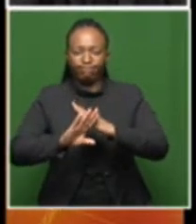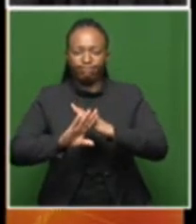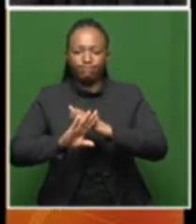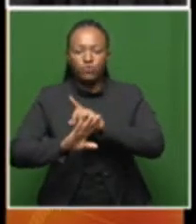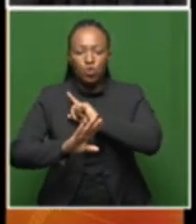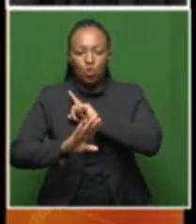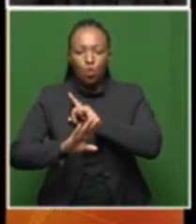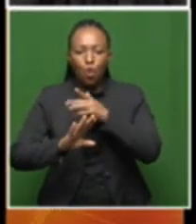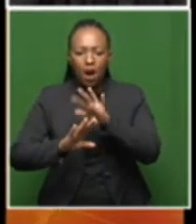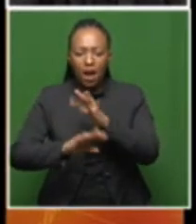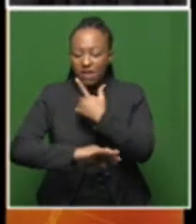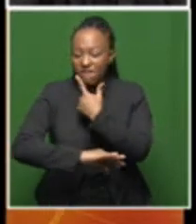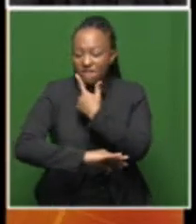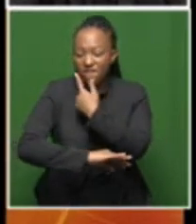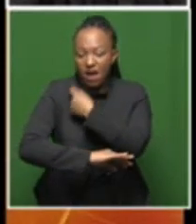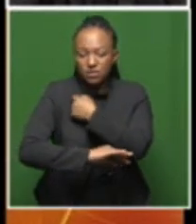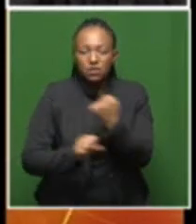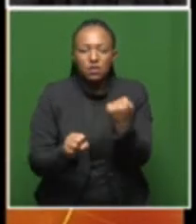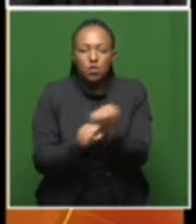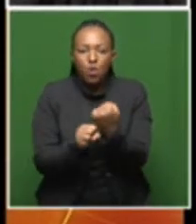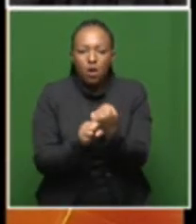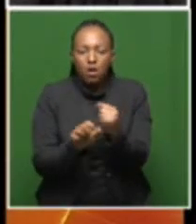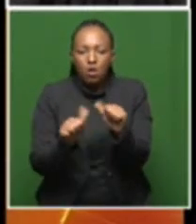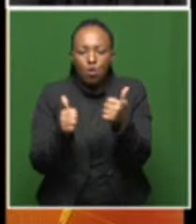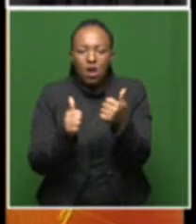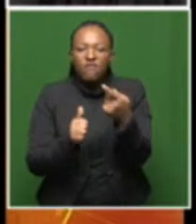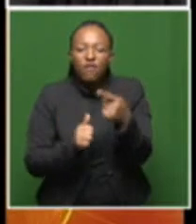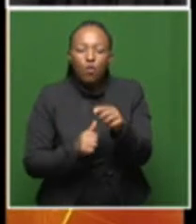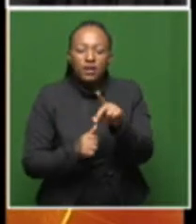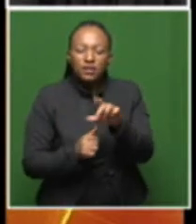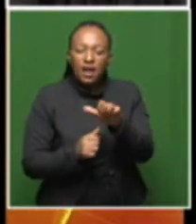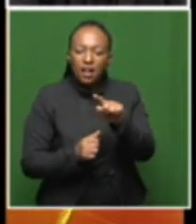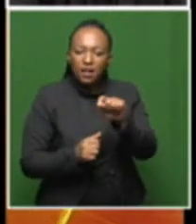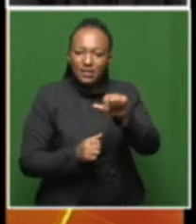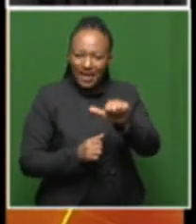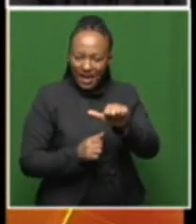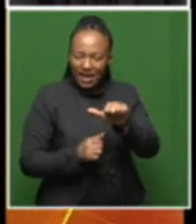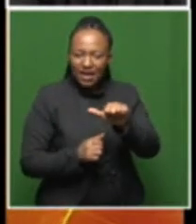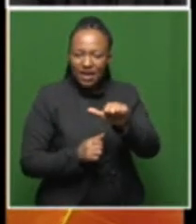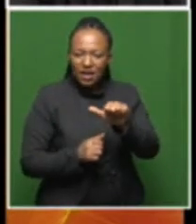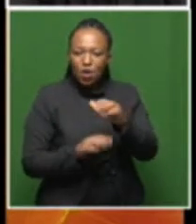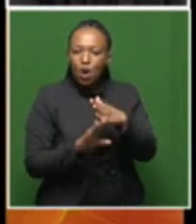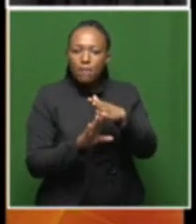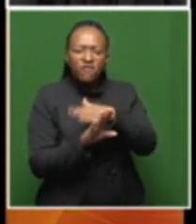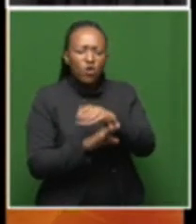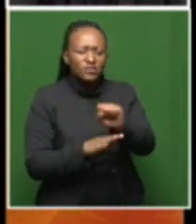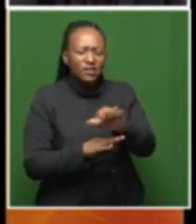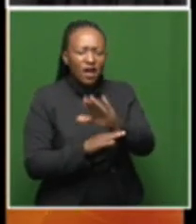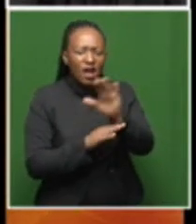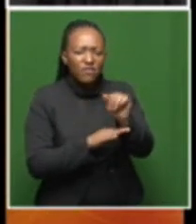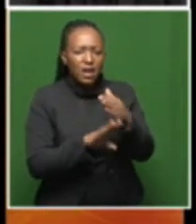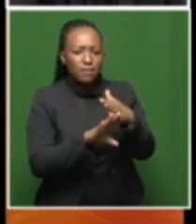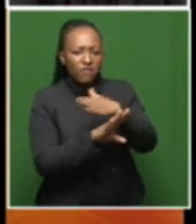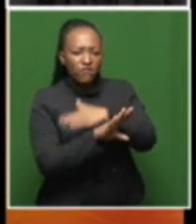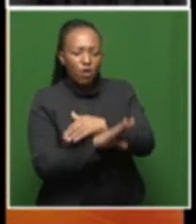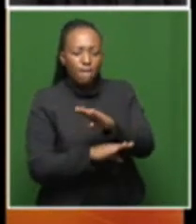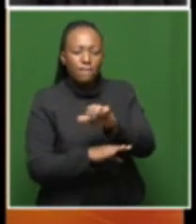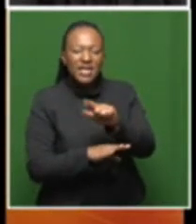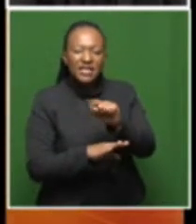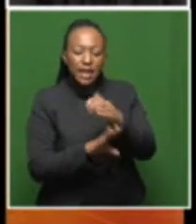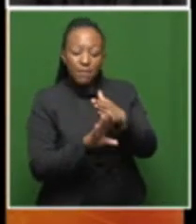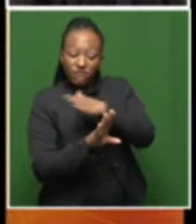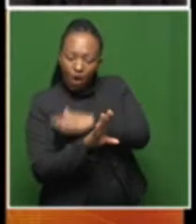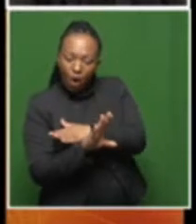the vaccines are more effective against the Delta variant than what we had in South Africa before the Beta